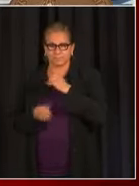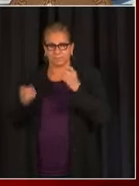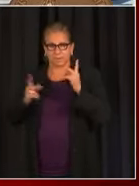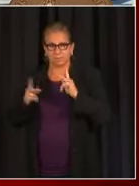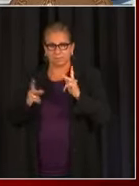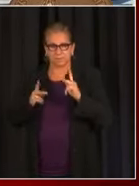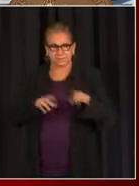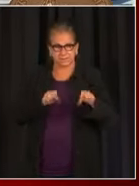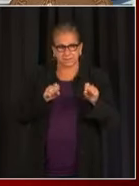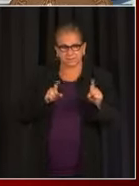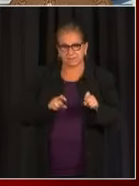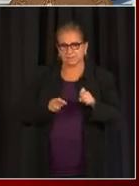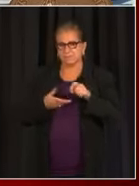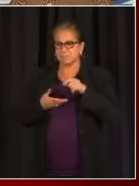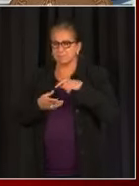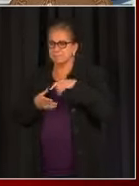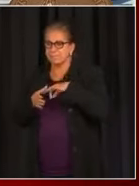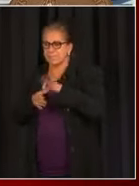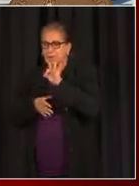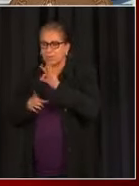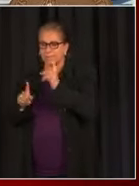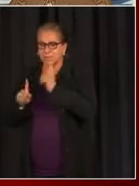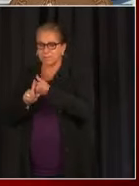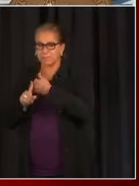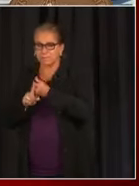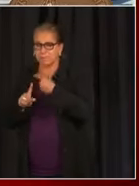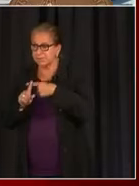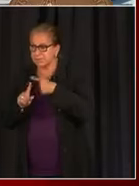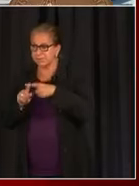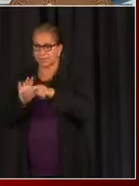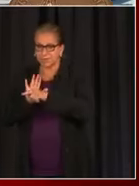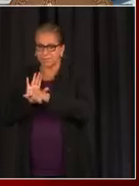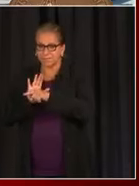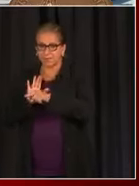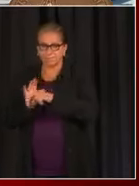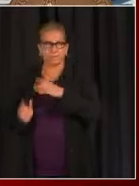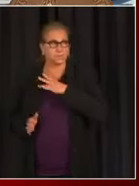people who take advantage of it. But by going to